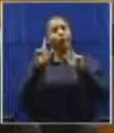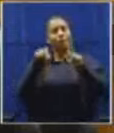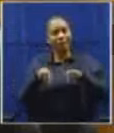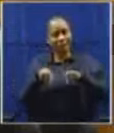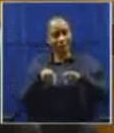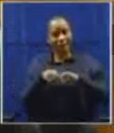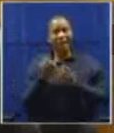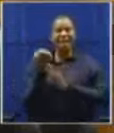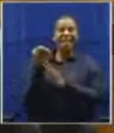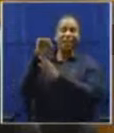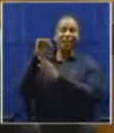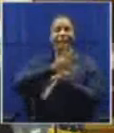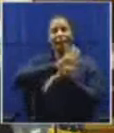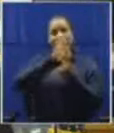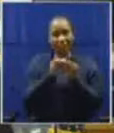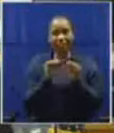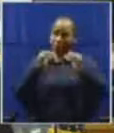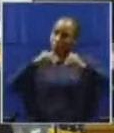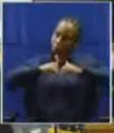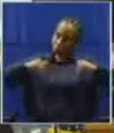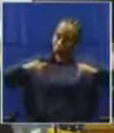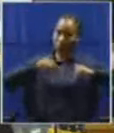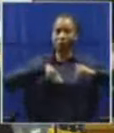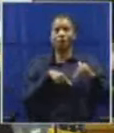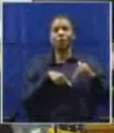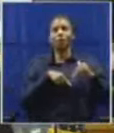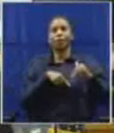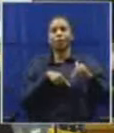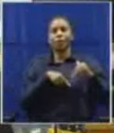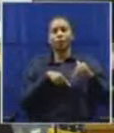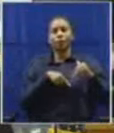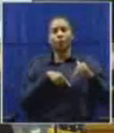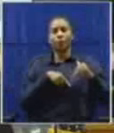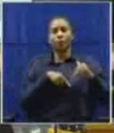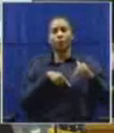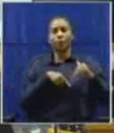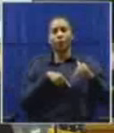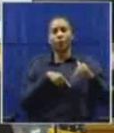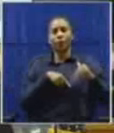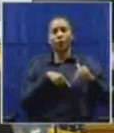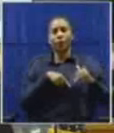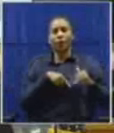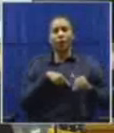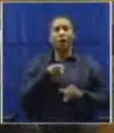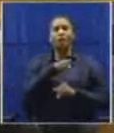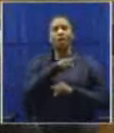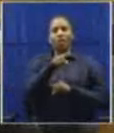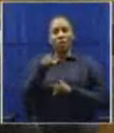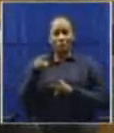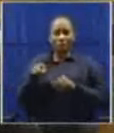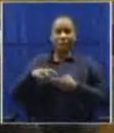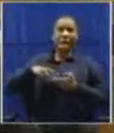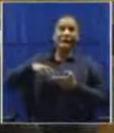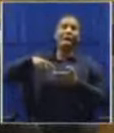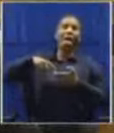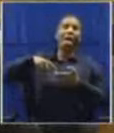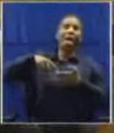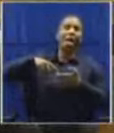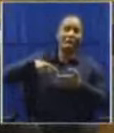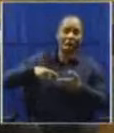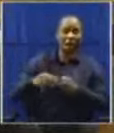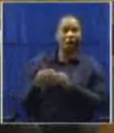reject everything that divides us. And if those who hanker for the past want to hanker